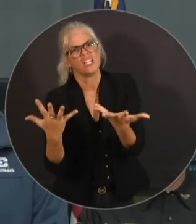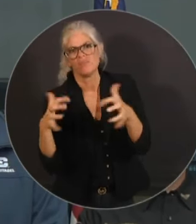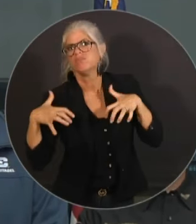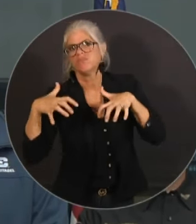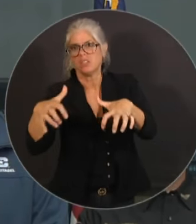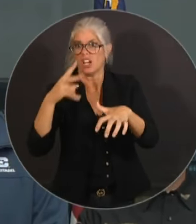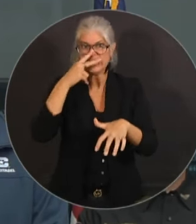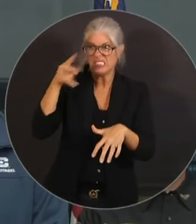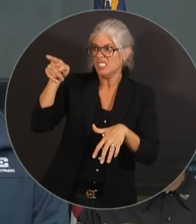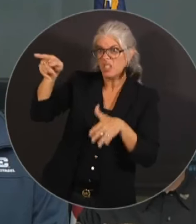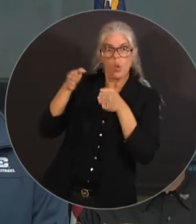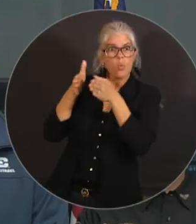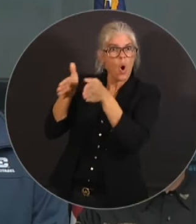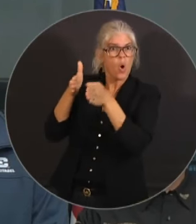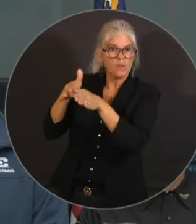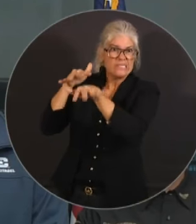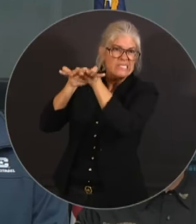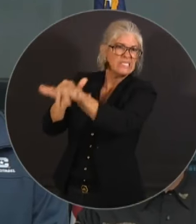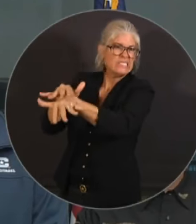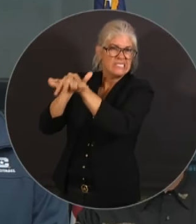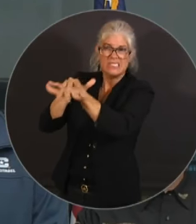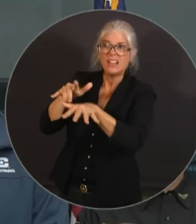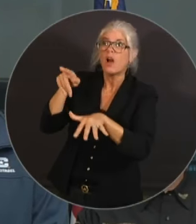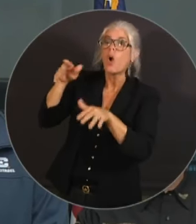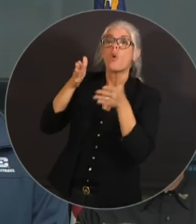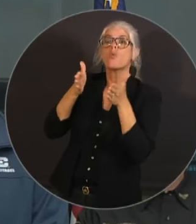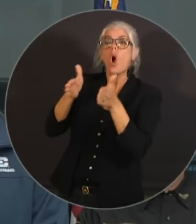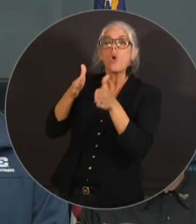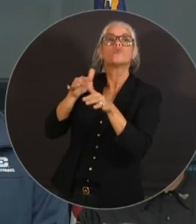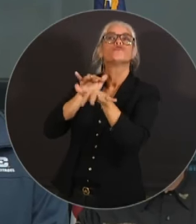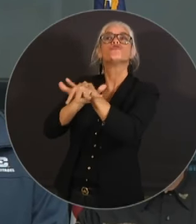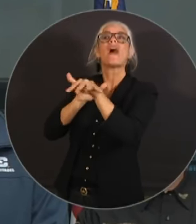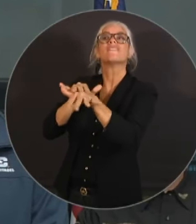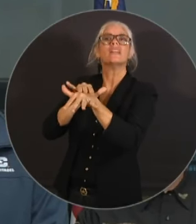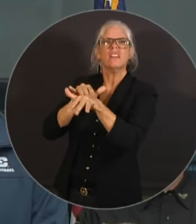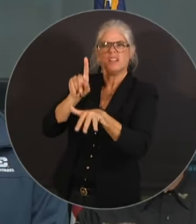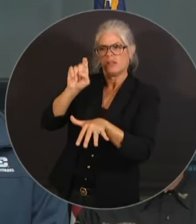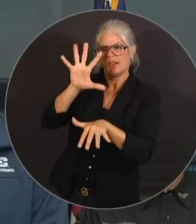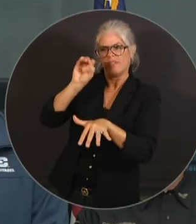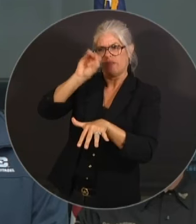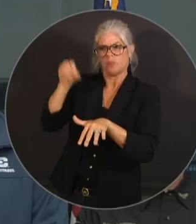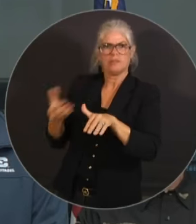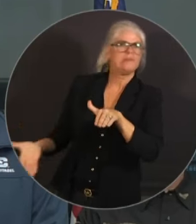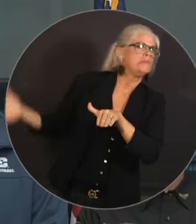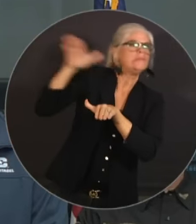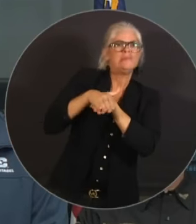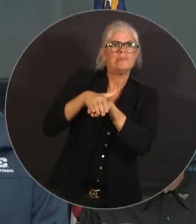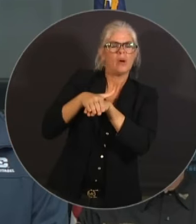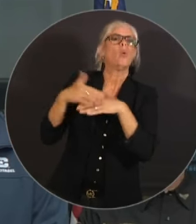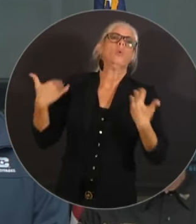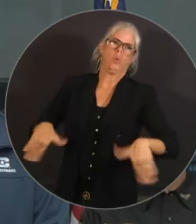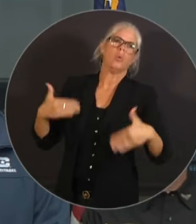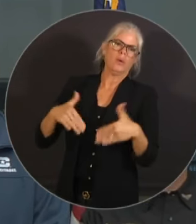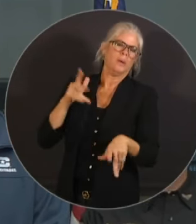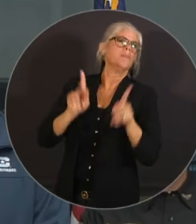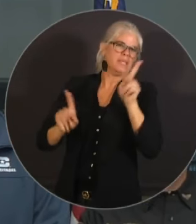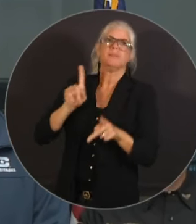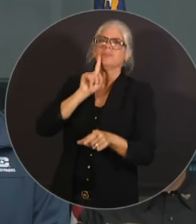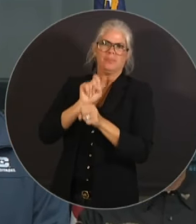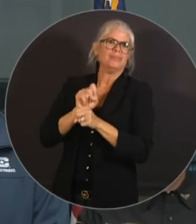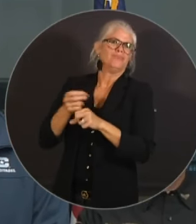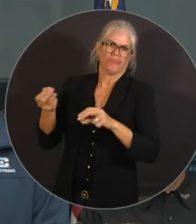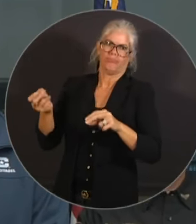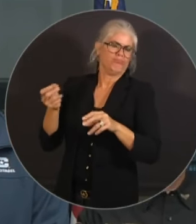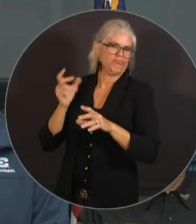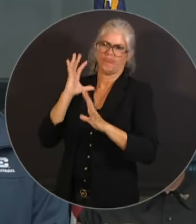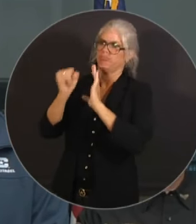were, 150% more than what we would normally have. And so that's telling you that people are getting on the road. And again, just to